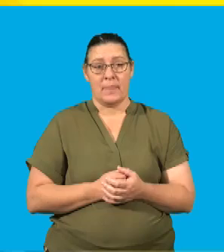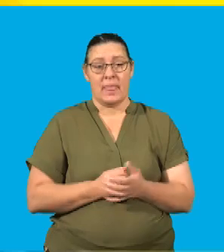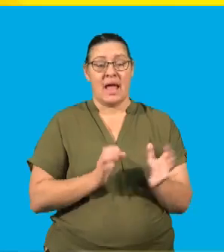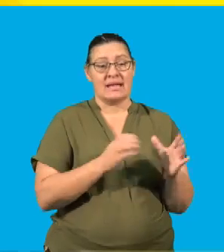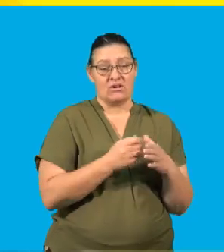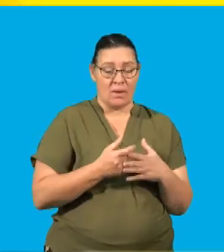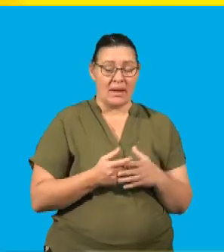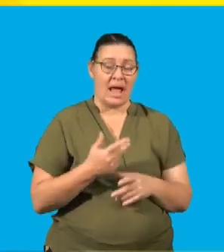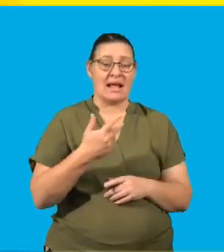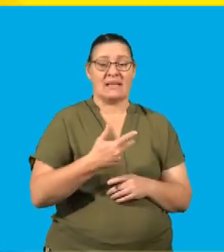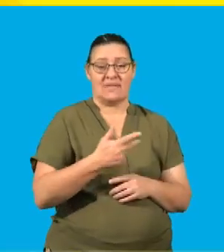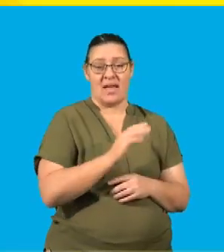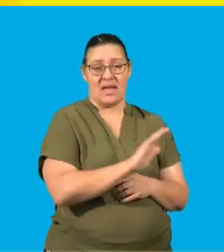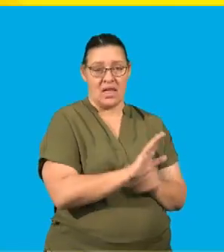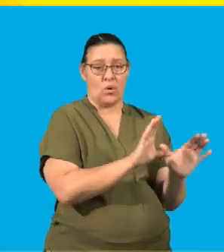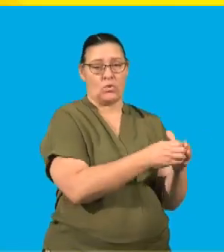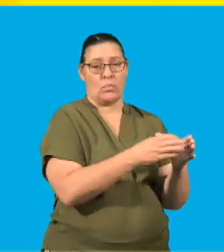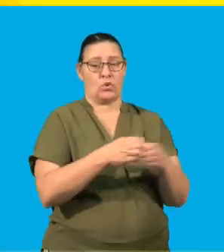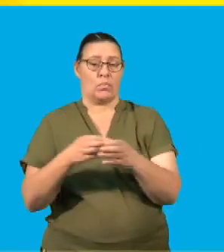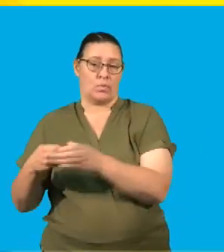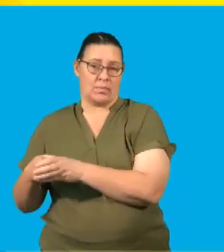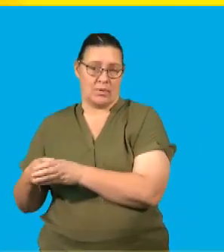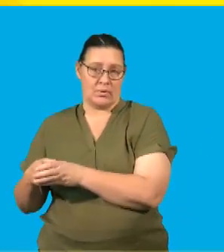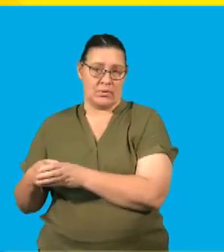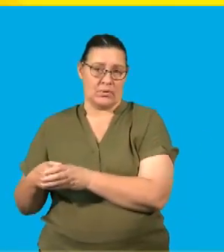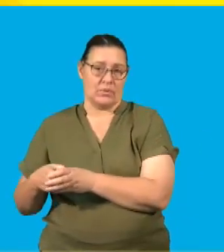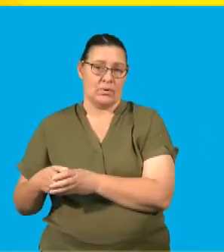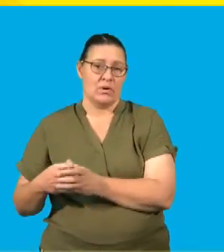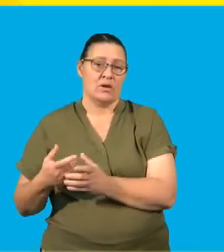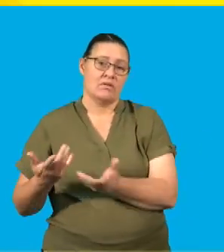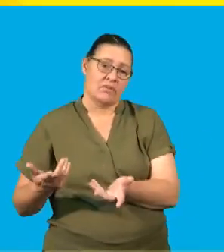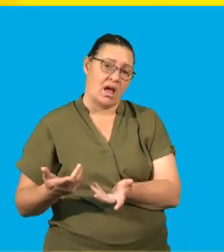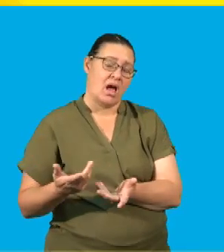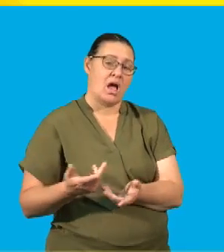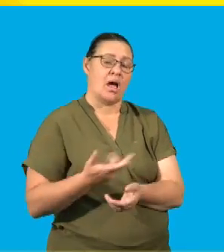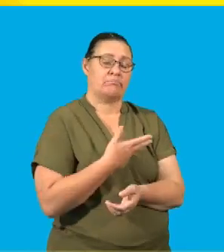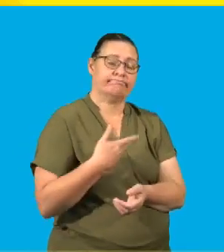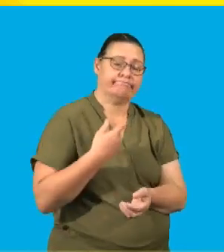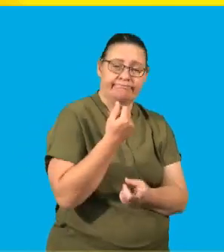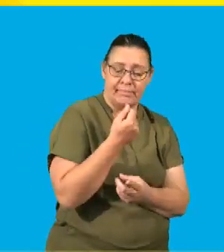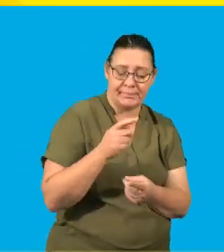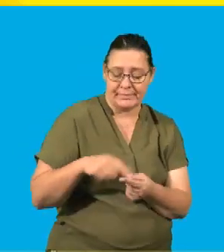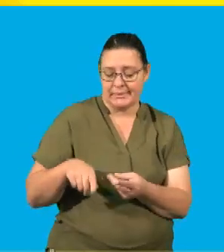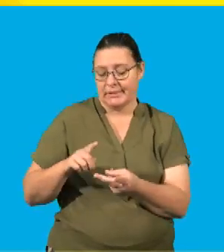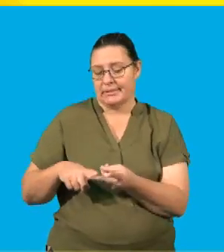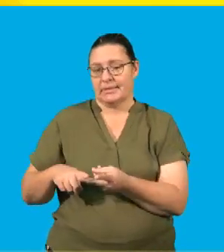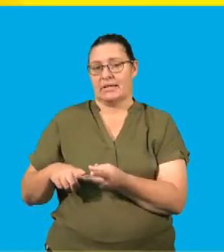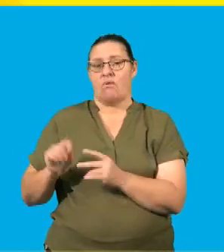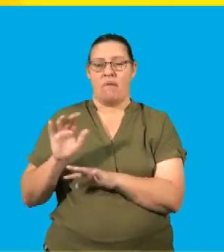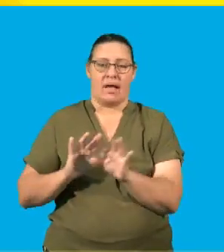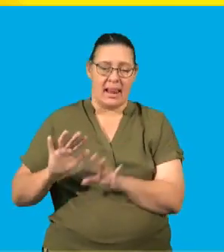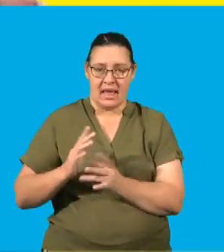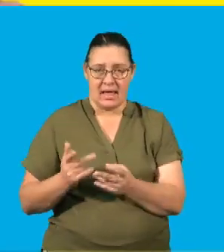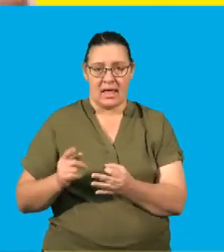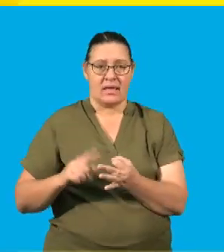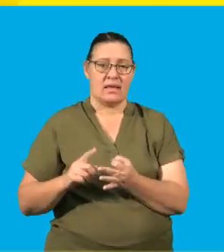categorical, that is when it will be classified into groups. Like it can be classified into groups of gender, it can be classified